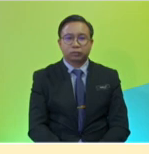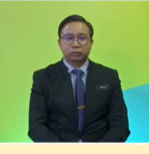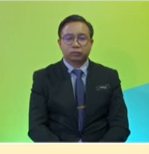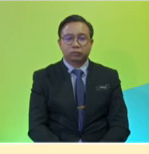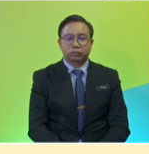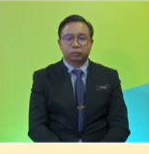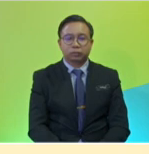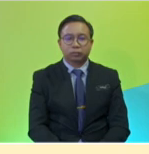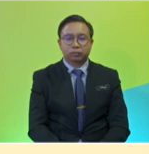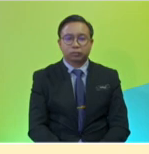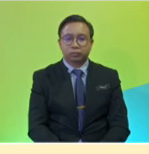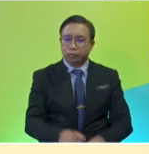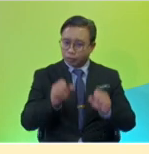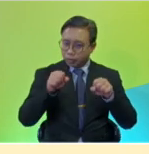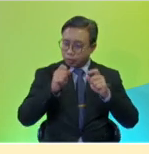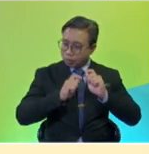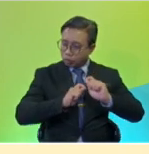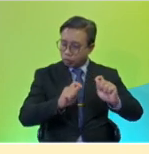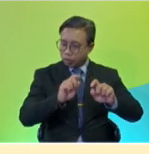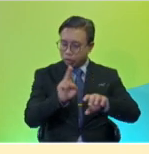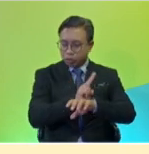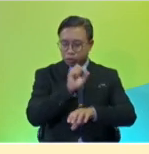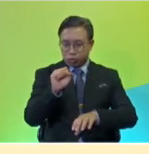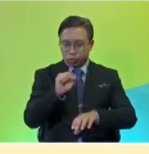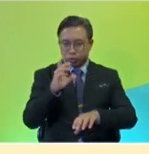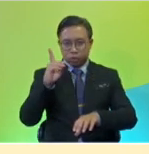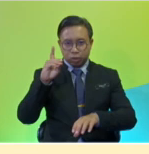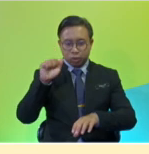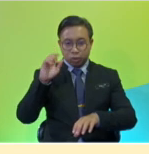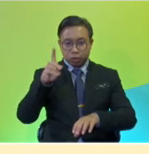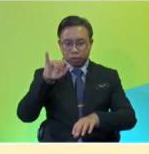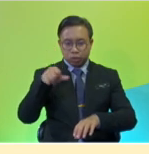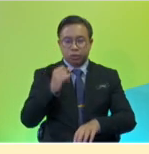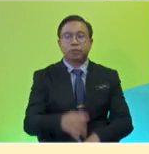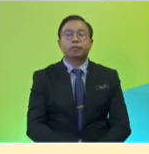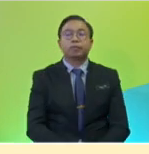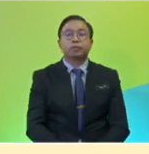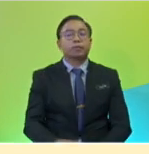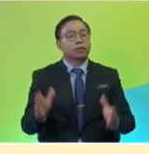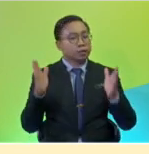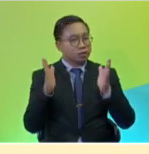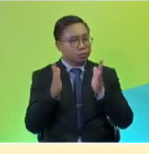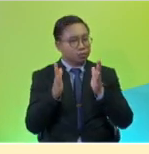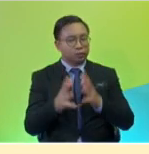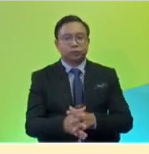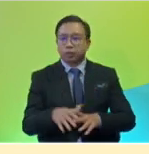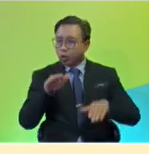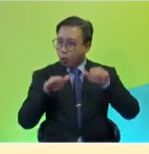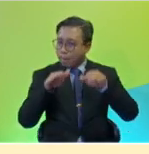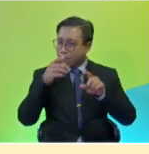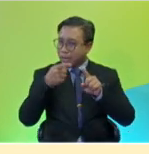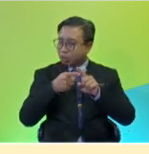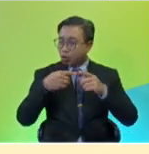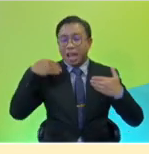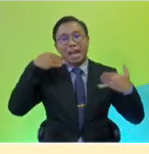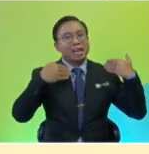Alicia, okay, can you try to use the adjective small? Small? Compared to animals,